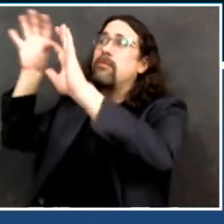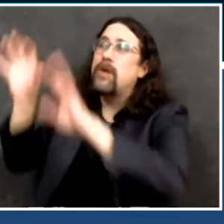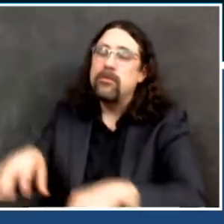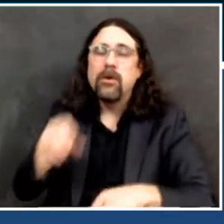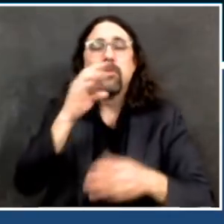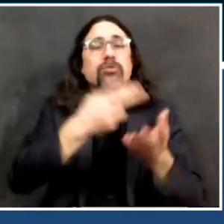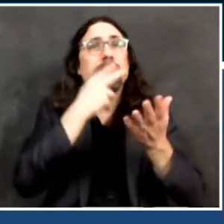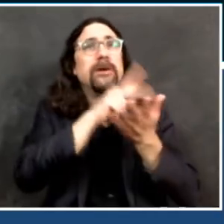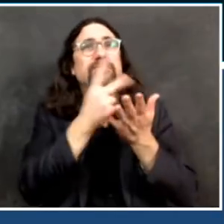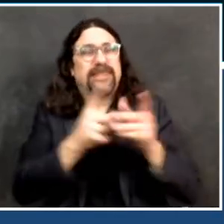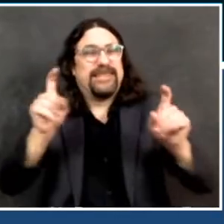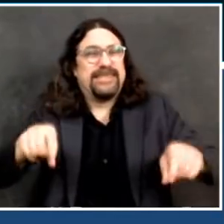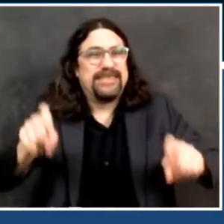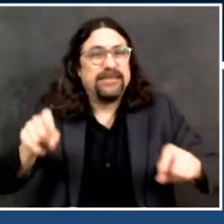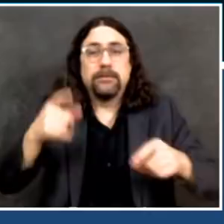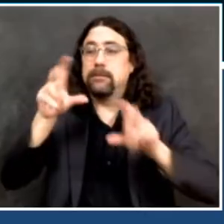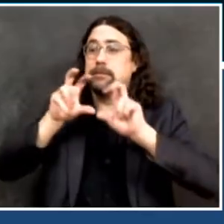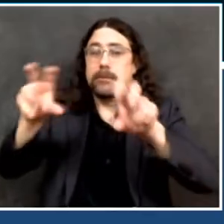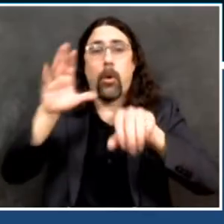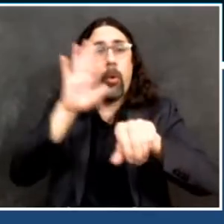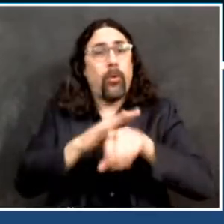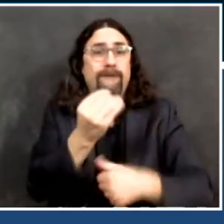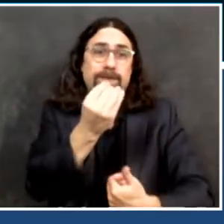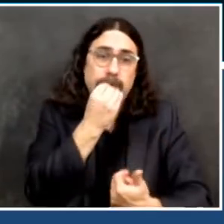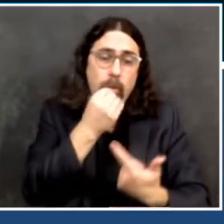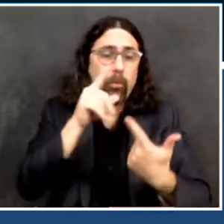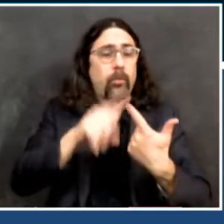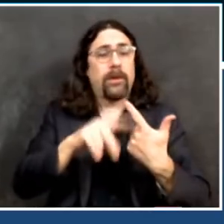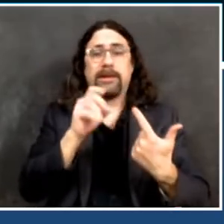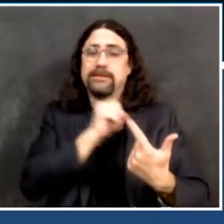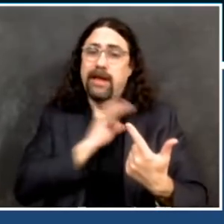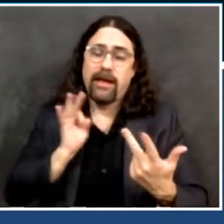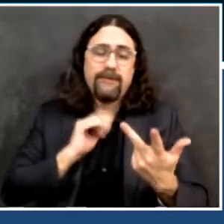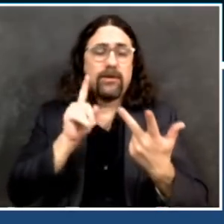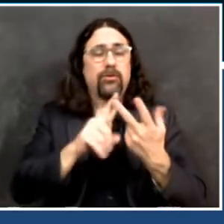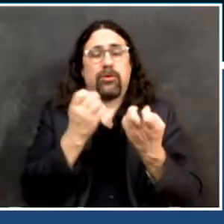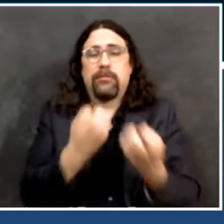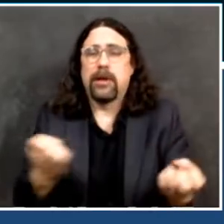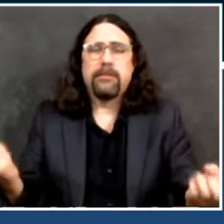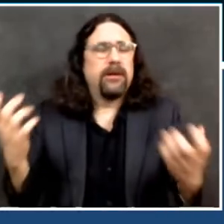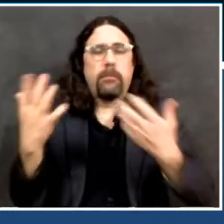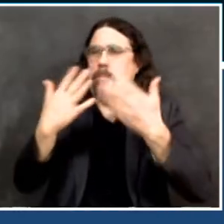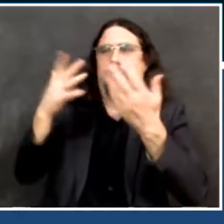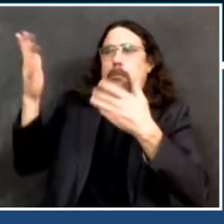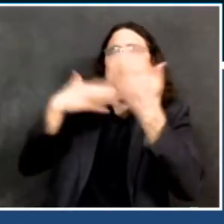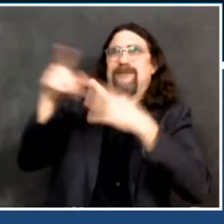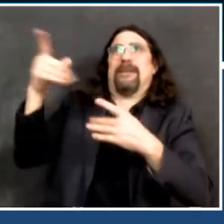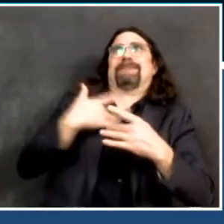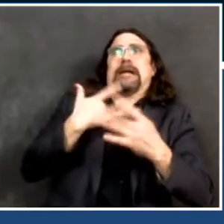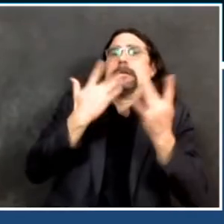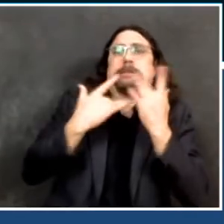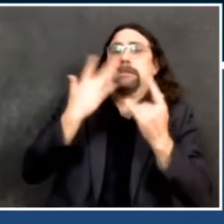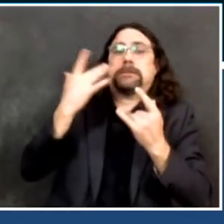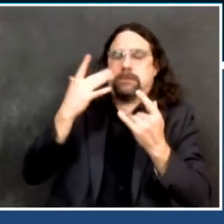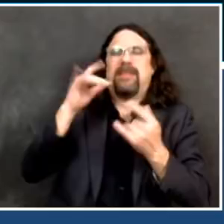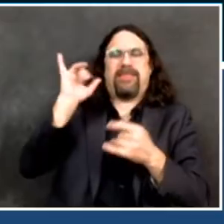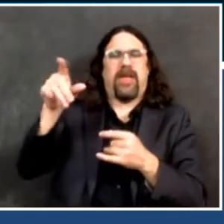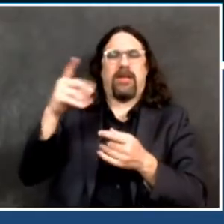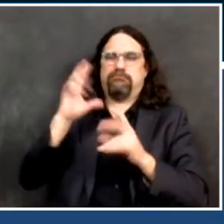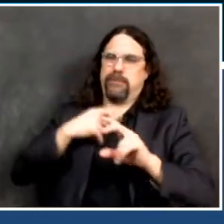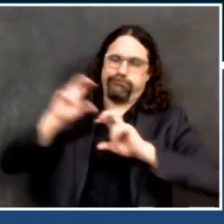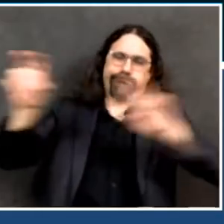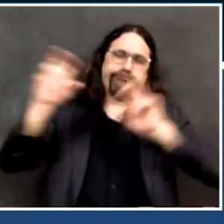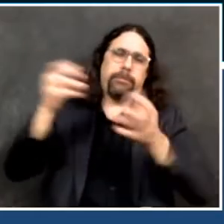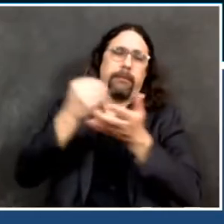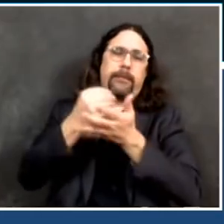quickly. This was a partnership that we did with the City Council. I want to thank the Speaker for the work that he